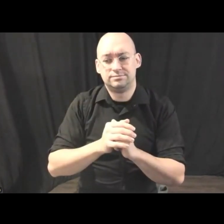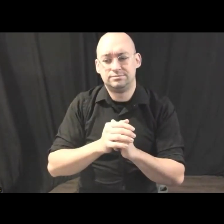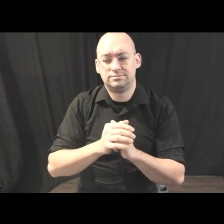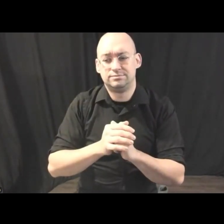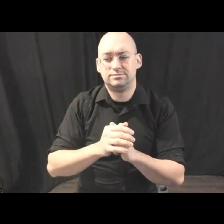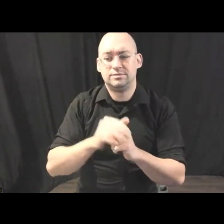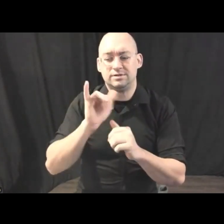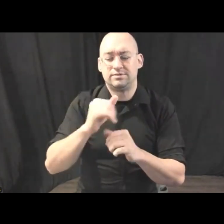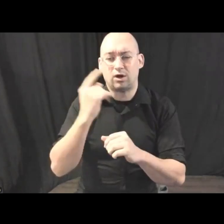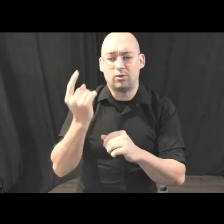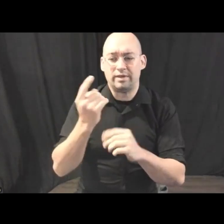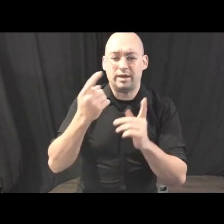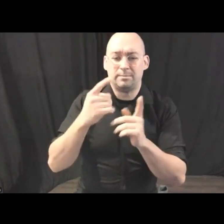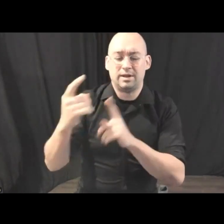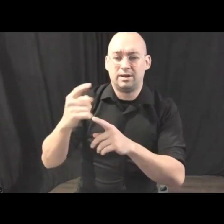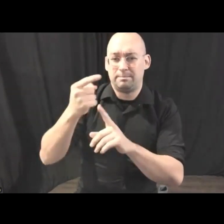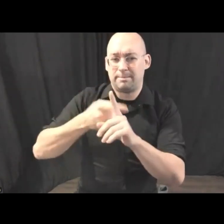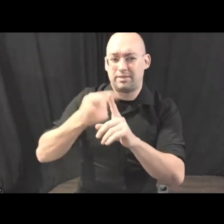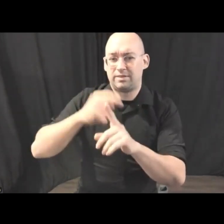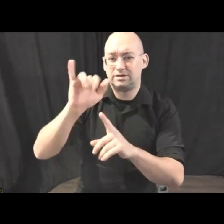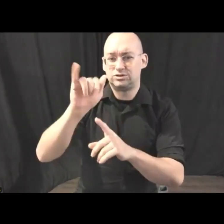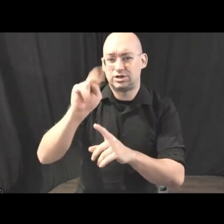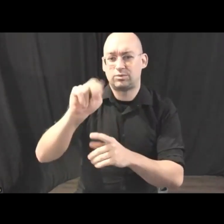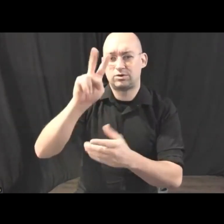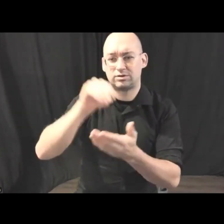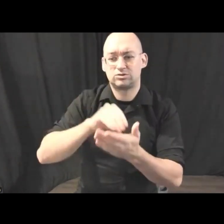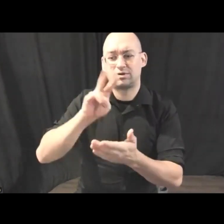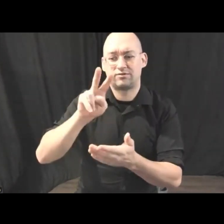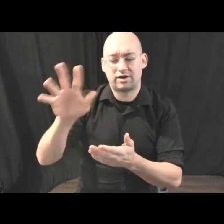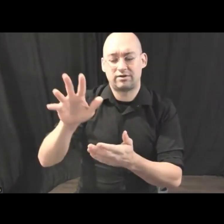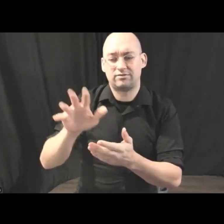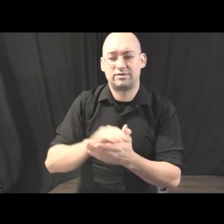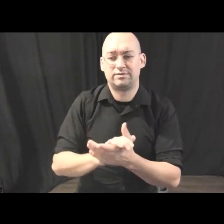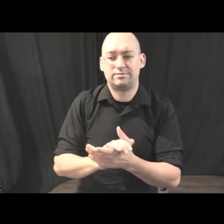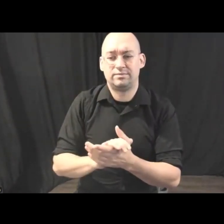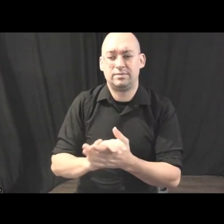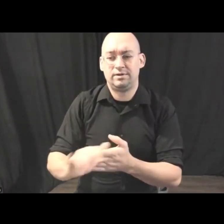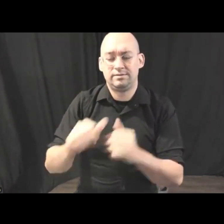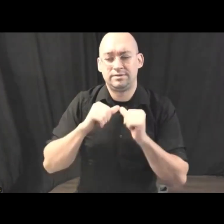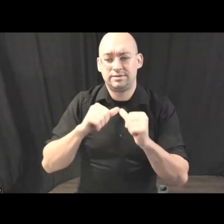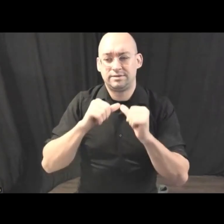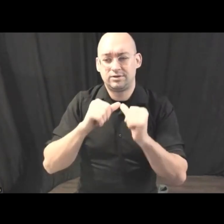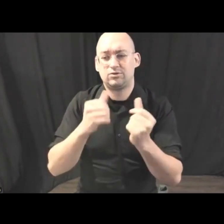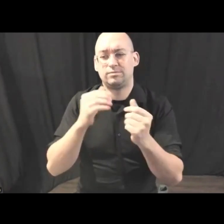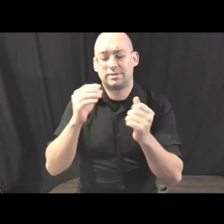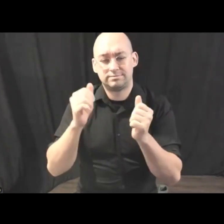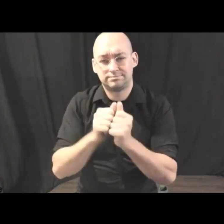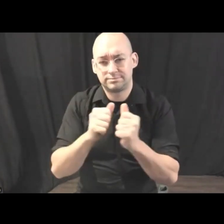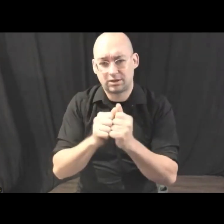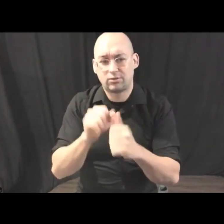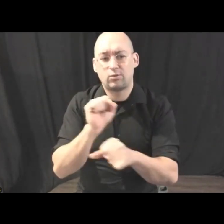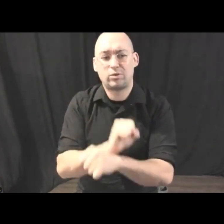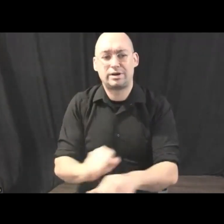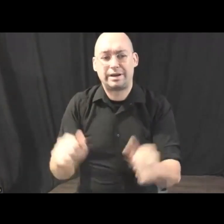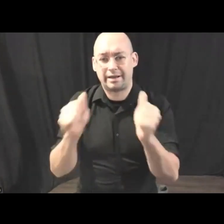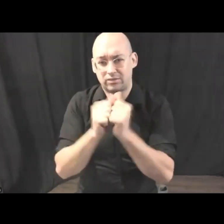month of January in 2025. So I just appreciate that we continue to be in this together, that